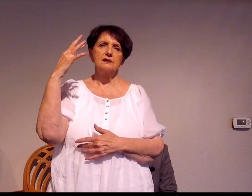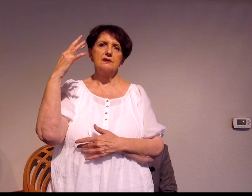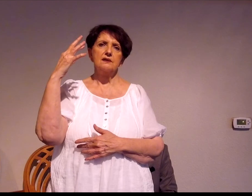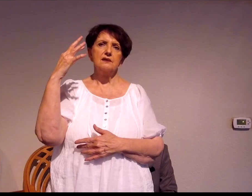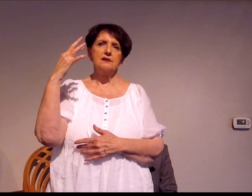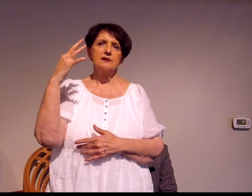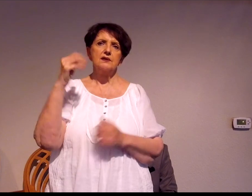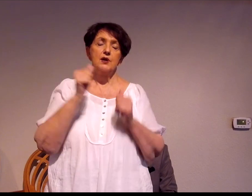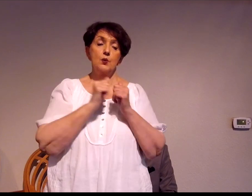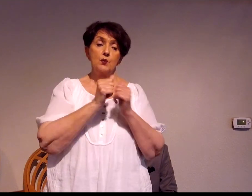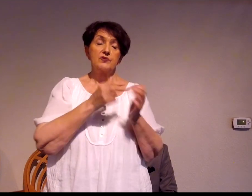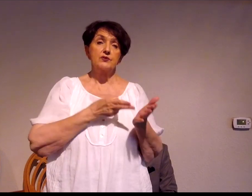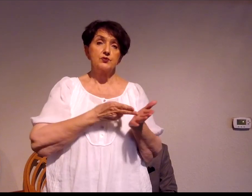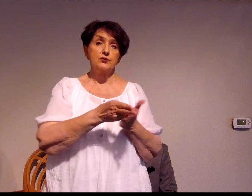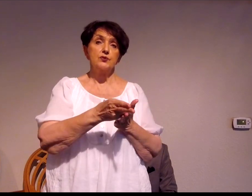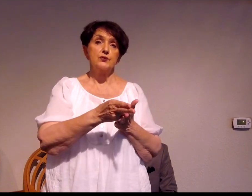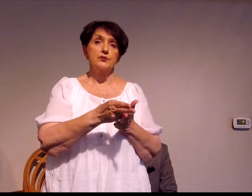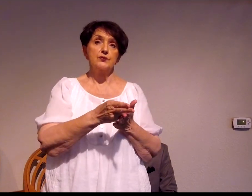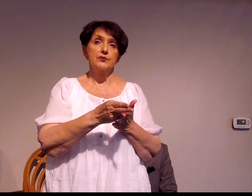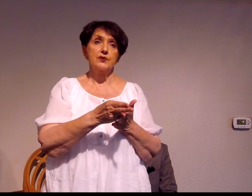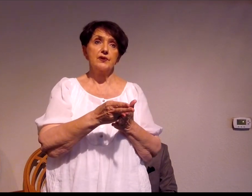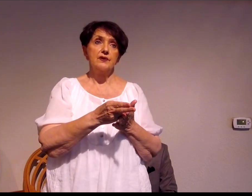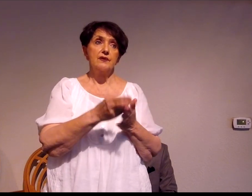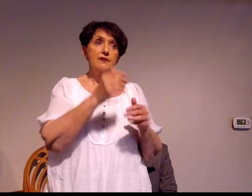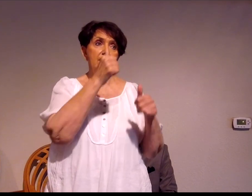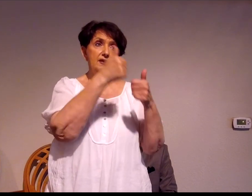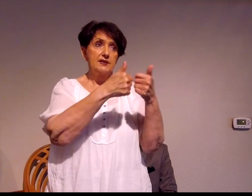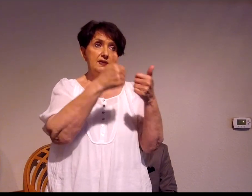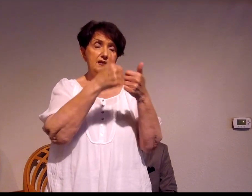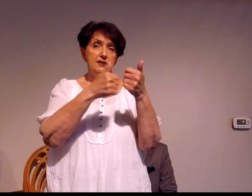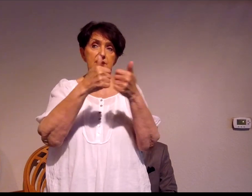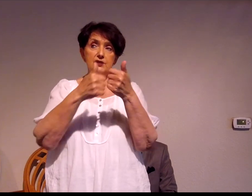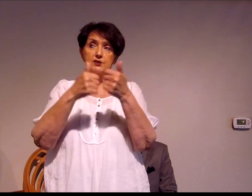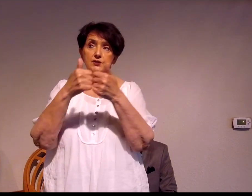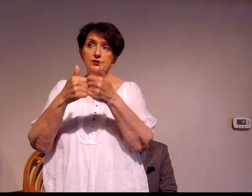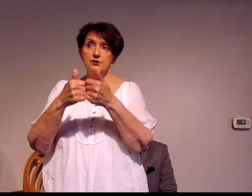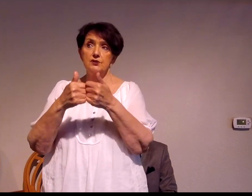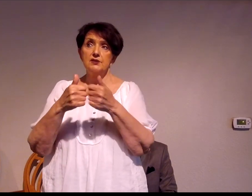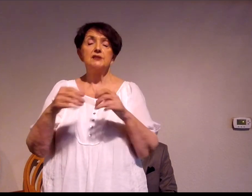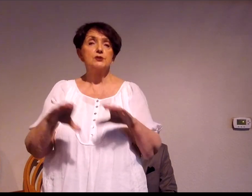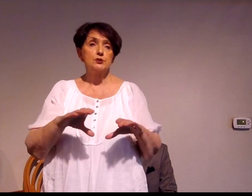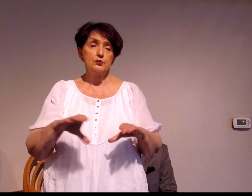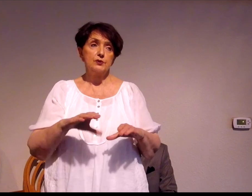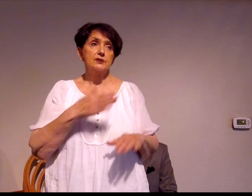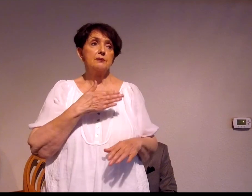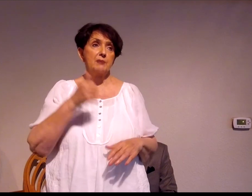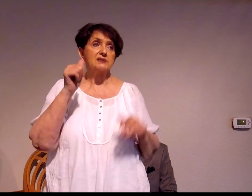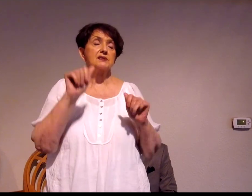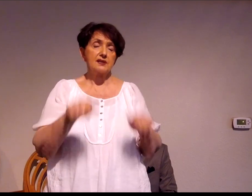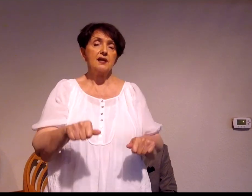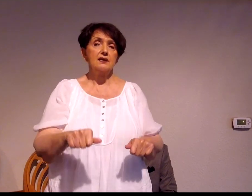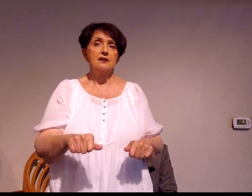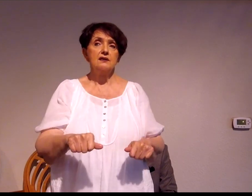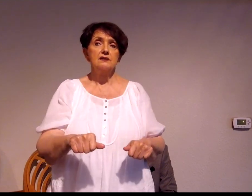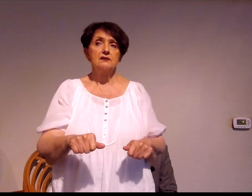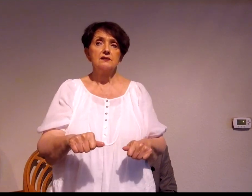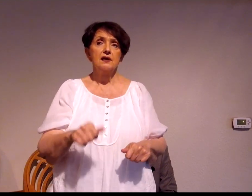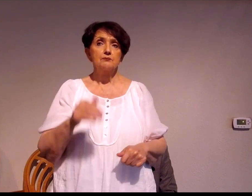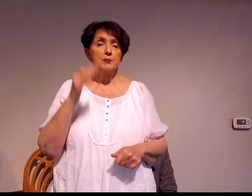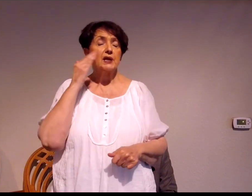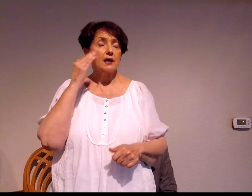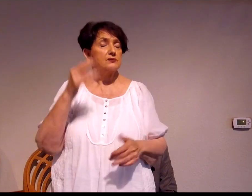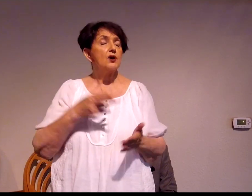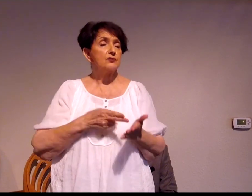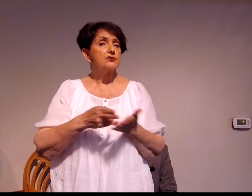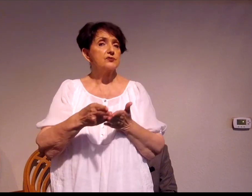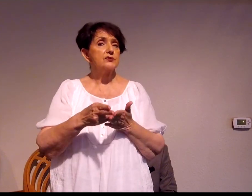and with the truth that not only is each and every person in life doing the best that they can, but right now I know that the truth is